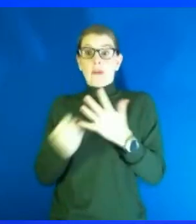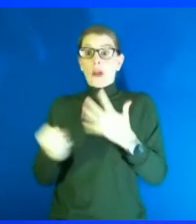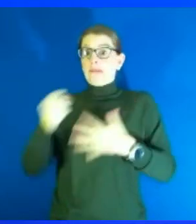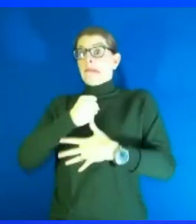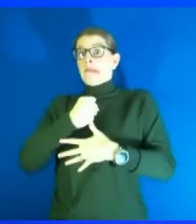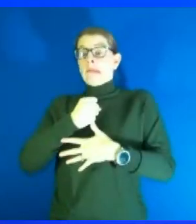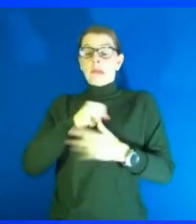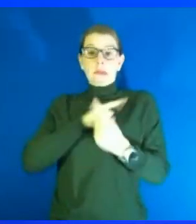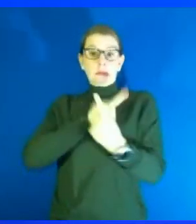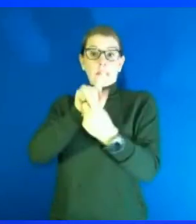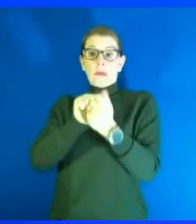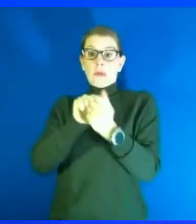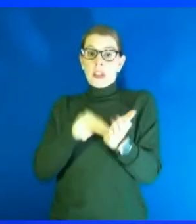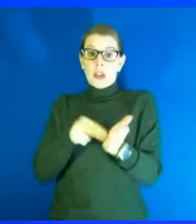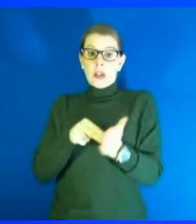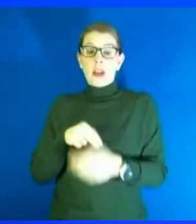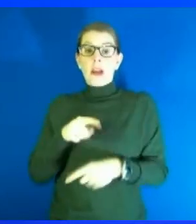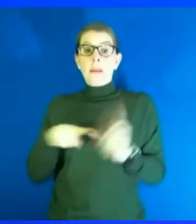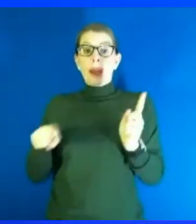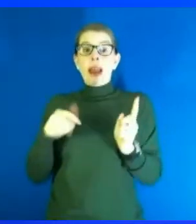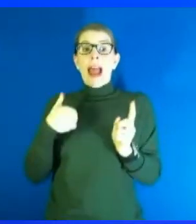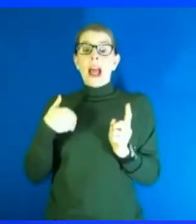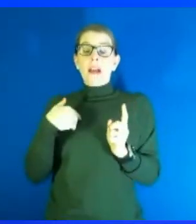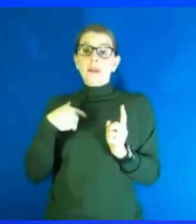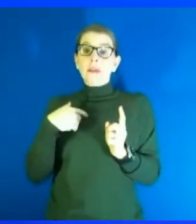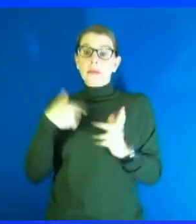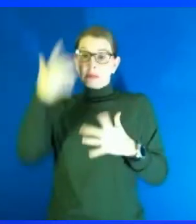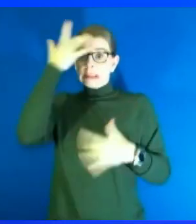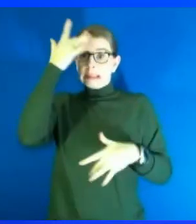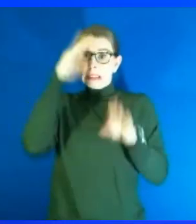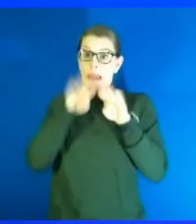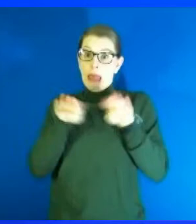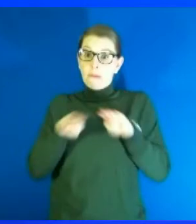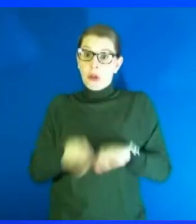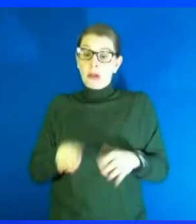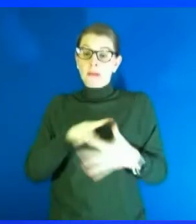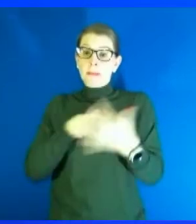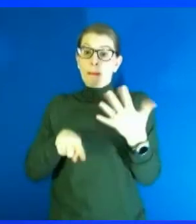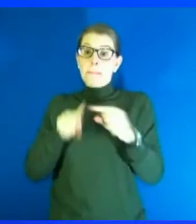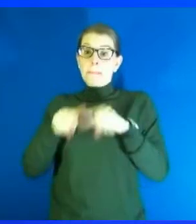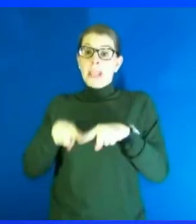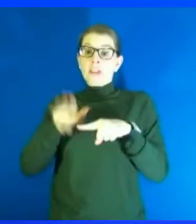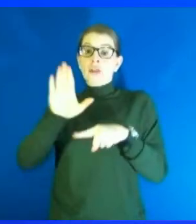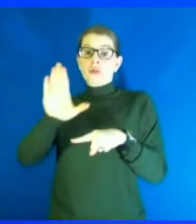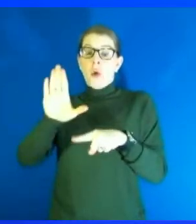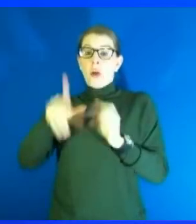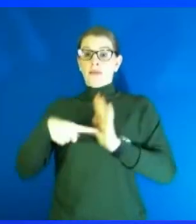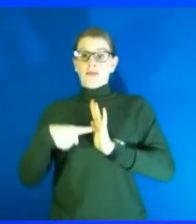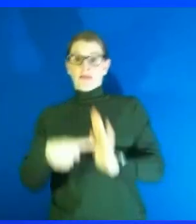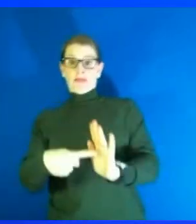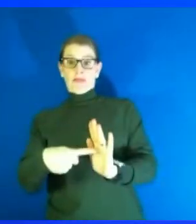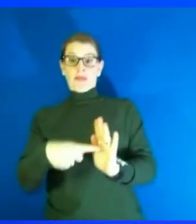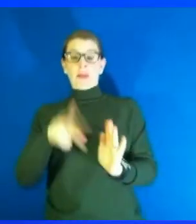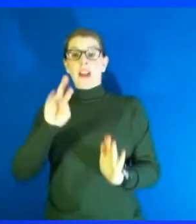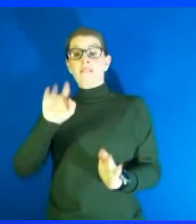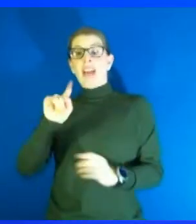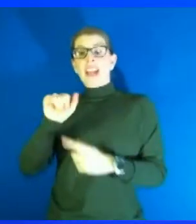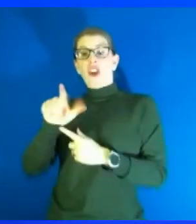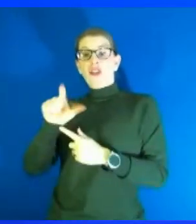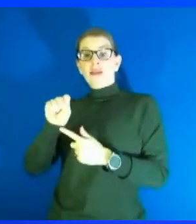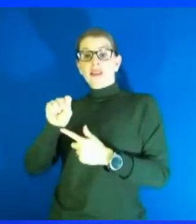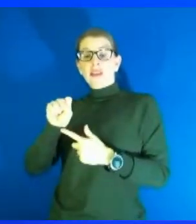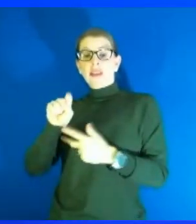so we do have to assign an acuity level, and that, like Dr. Marshall said, it's based on your presentation, vital signs, what